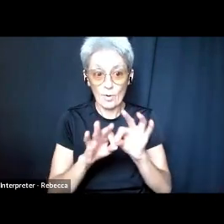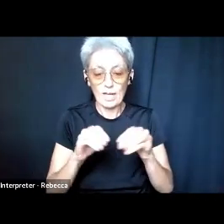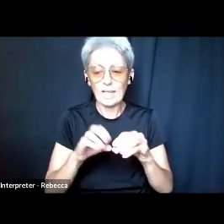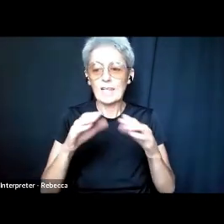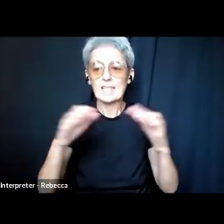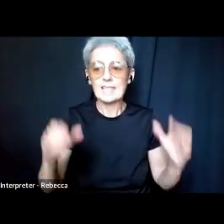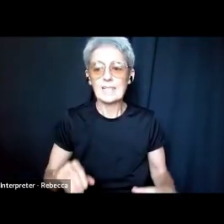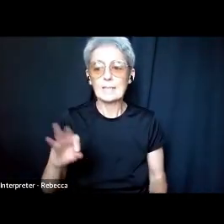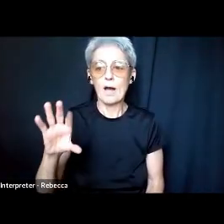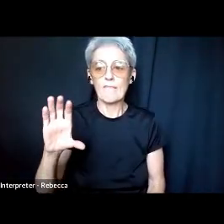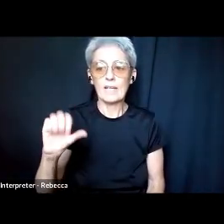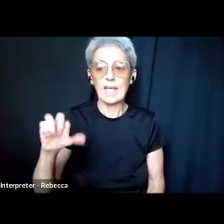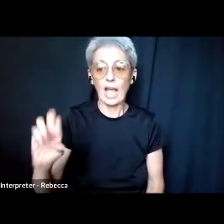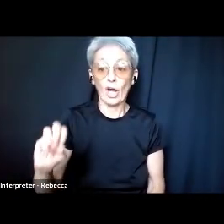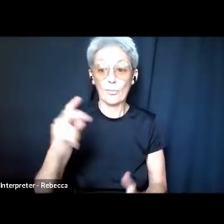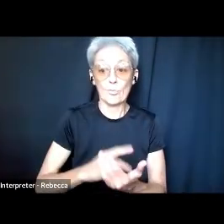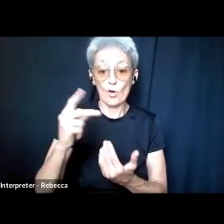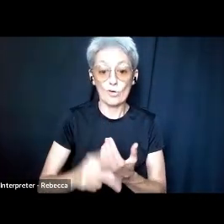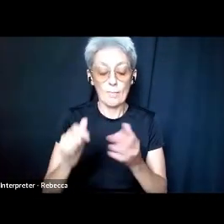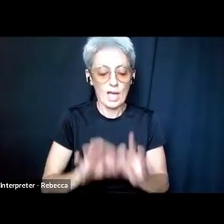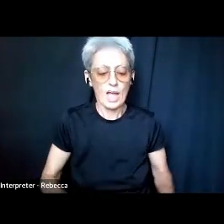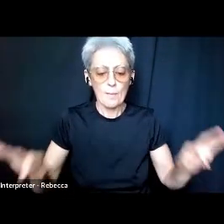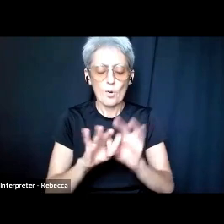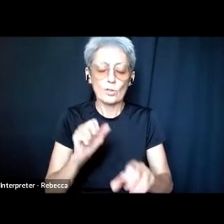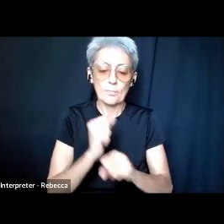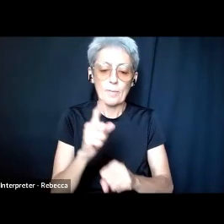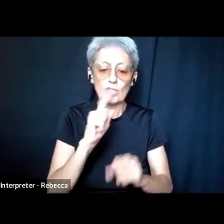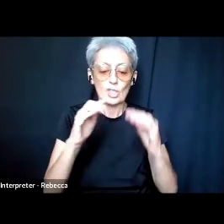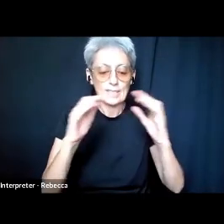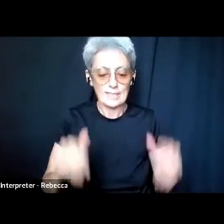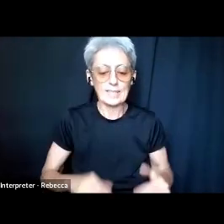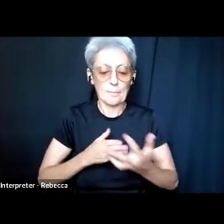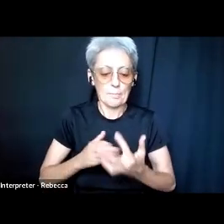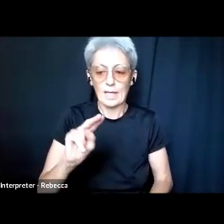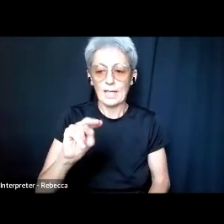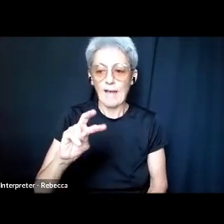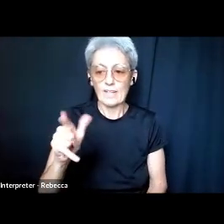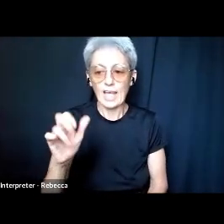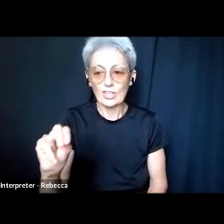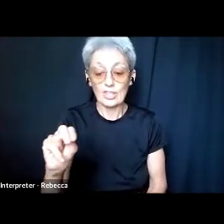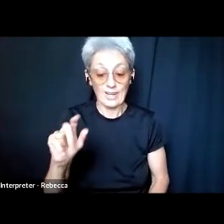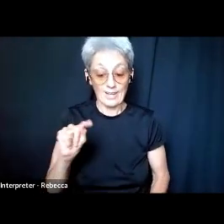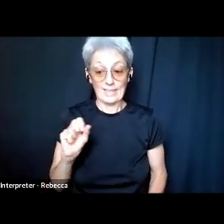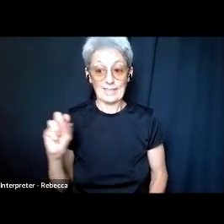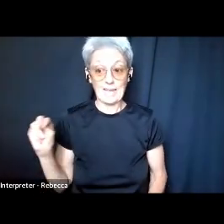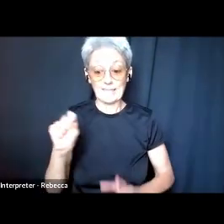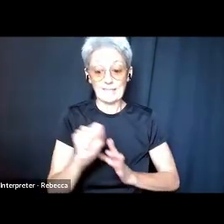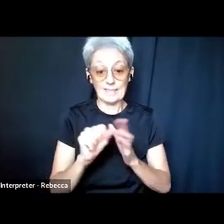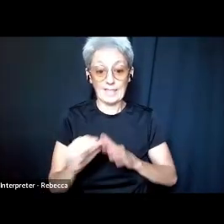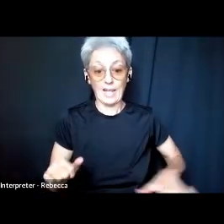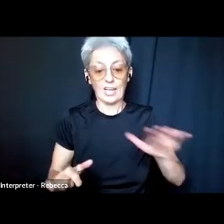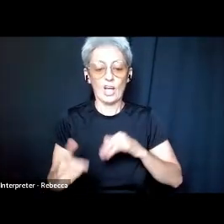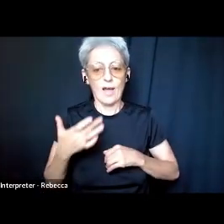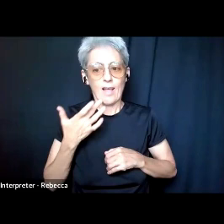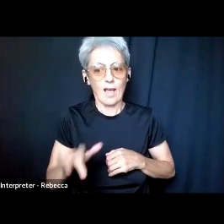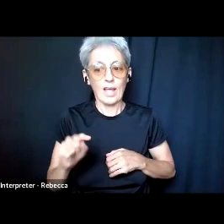programs to ensure system navigation. For us in Tennessee, we're very fortunate that the system is